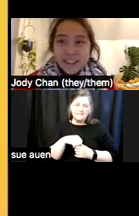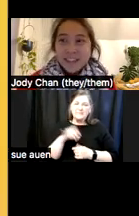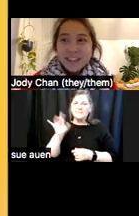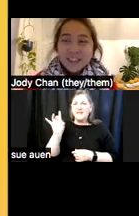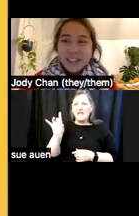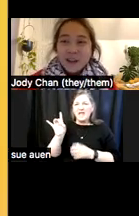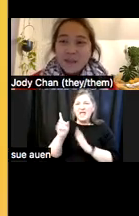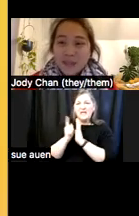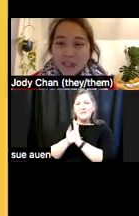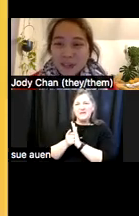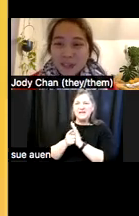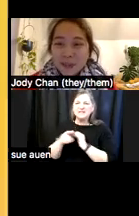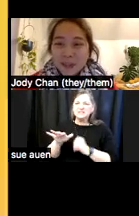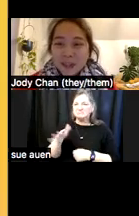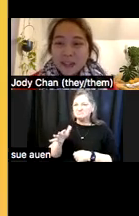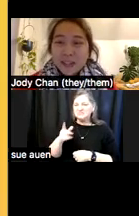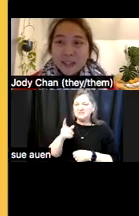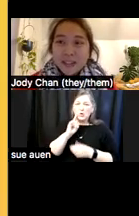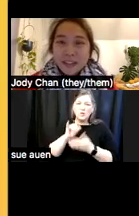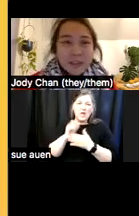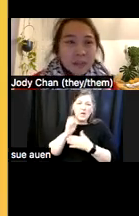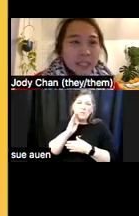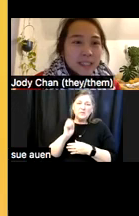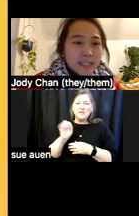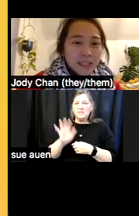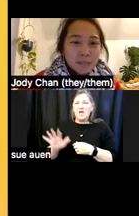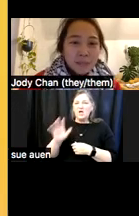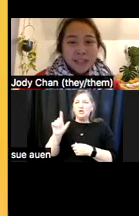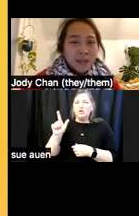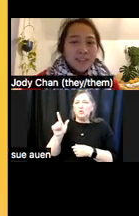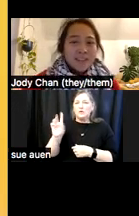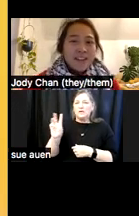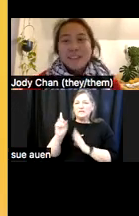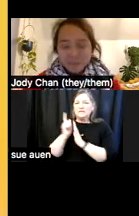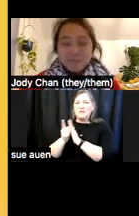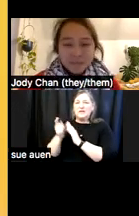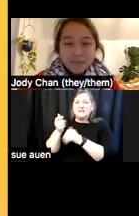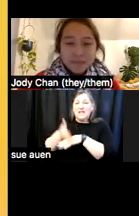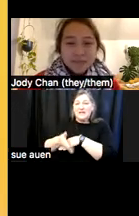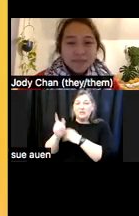8 minutes or so. So that'll be around 26 minutes past the hour.